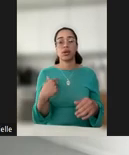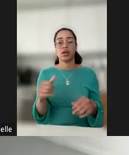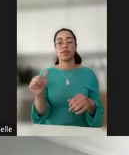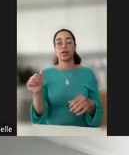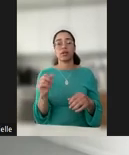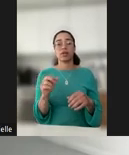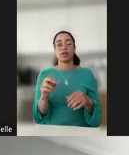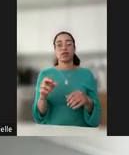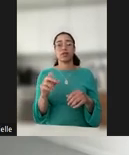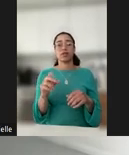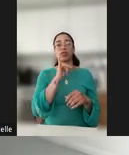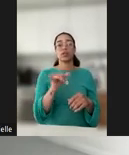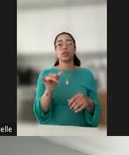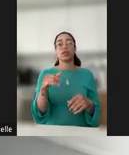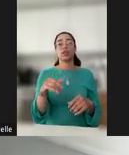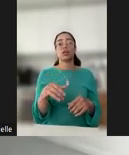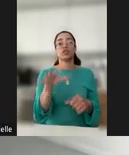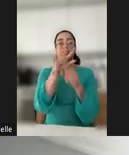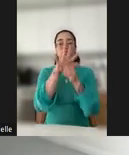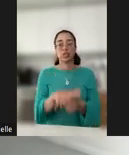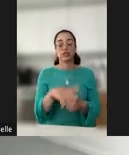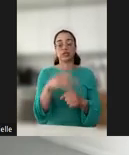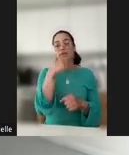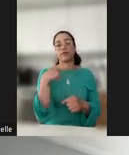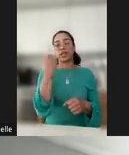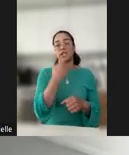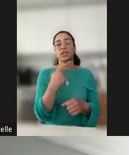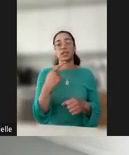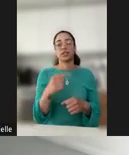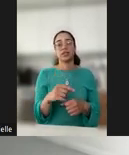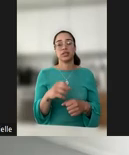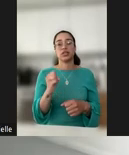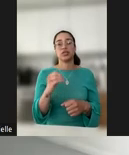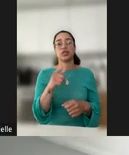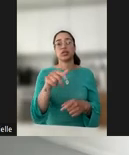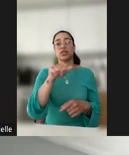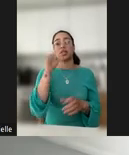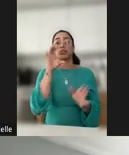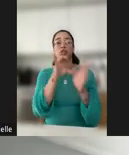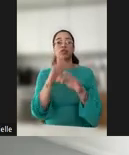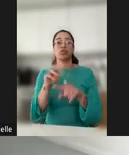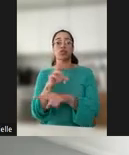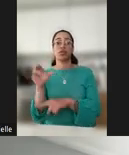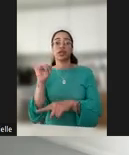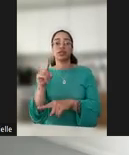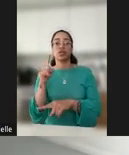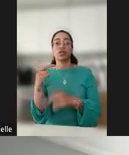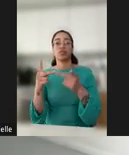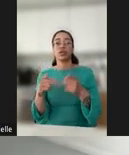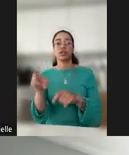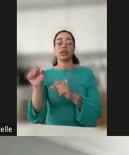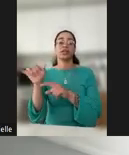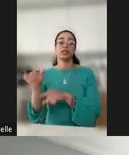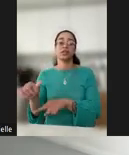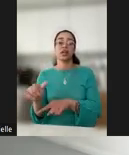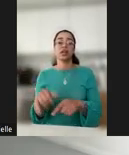she is pretty stressed. And there's a second picture on the right. That's the only place they can stay. It's